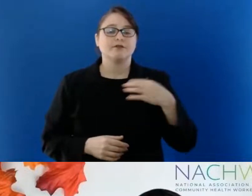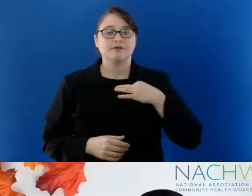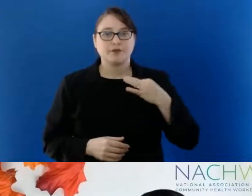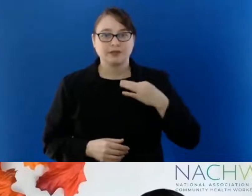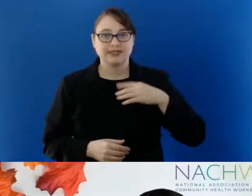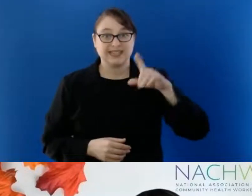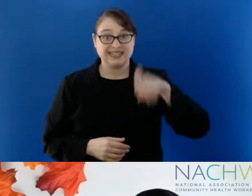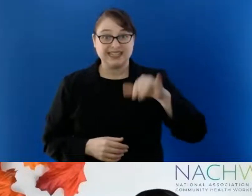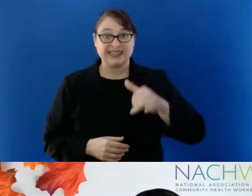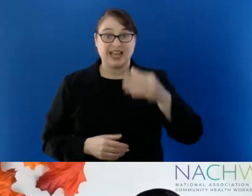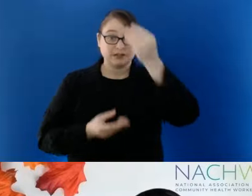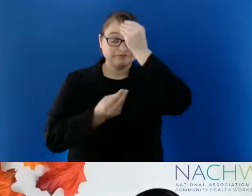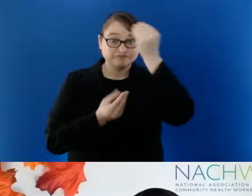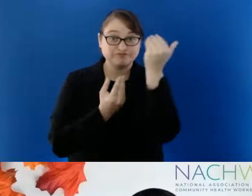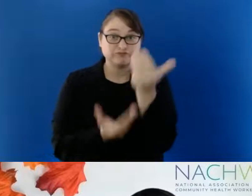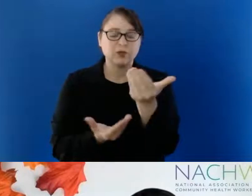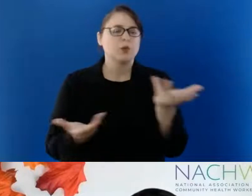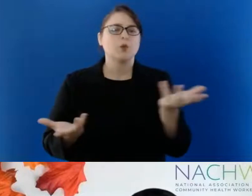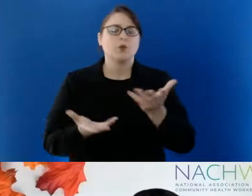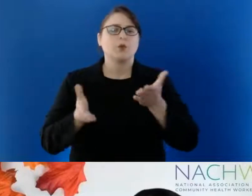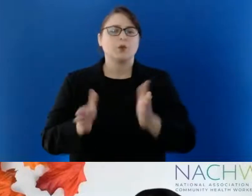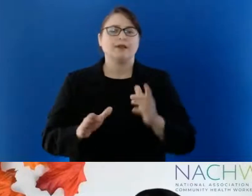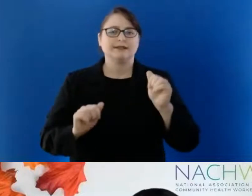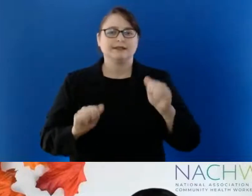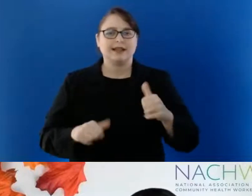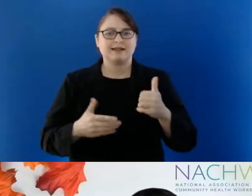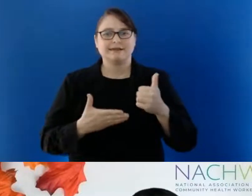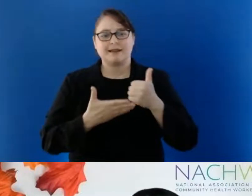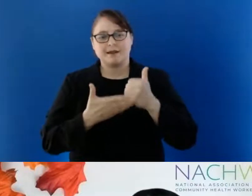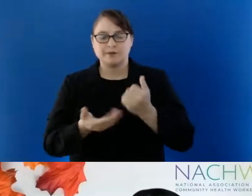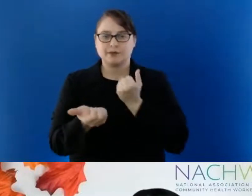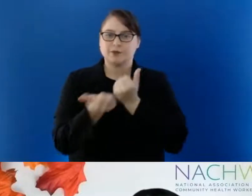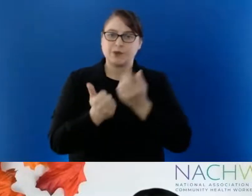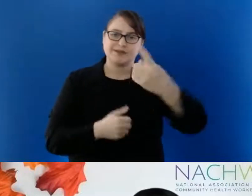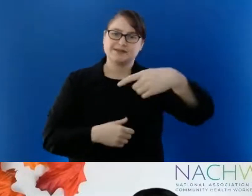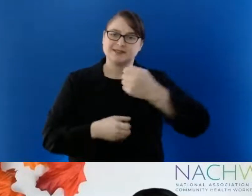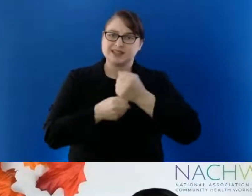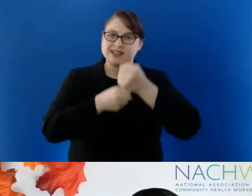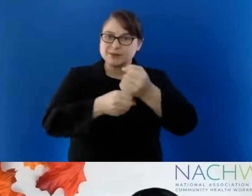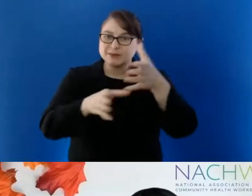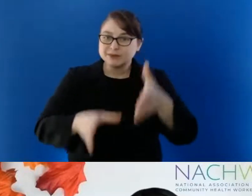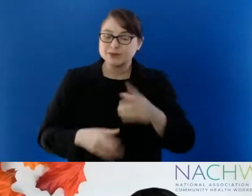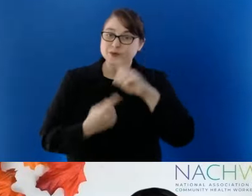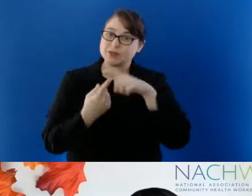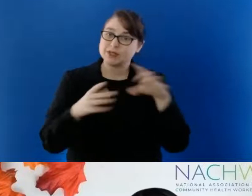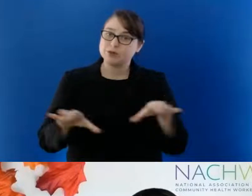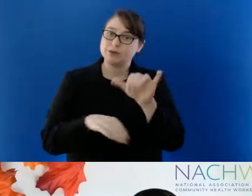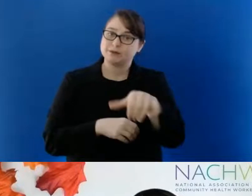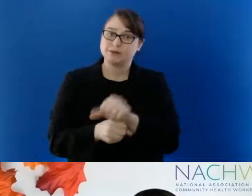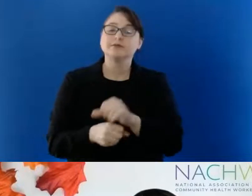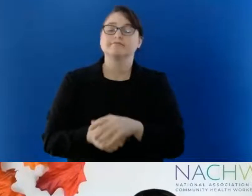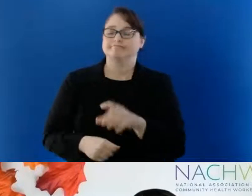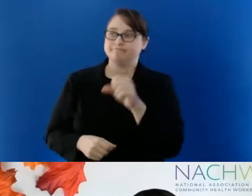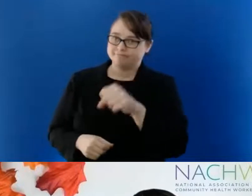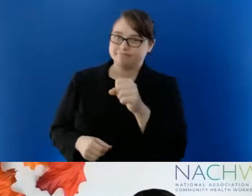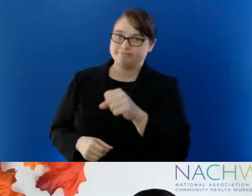this knowledge. What are ways that they can help and support them as they do this work? Yeah, That's what the absolutely. CHW. Yeah, what I was going to